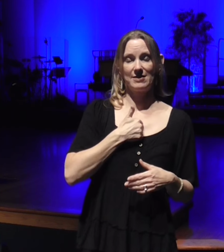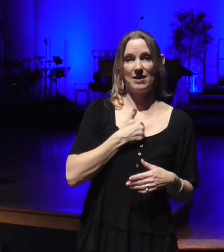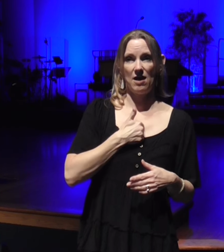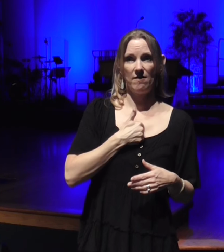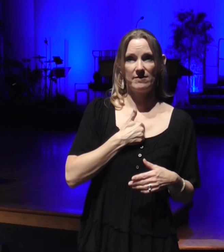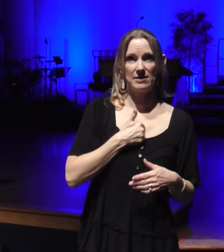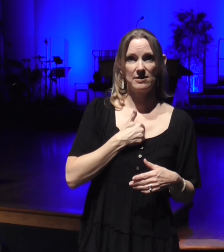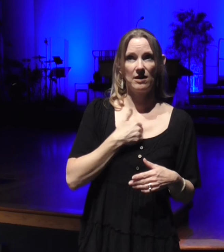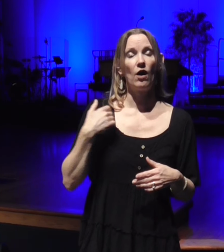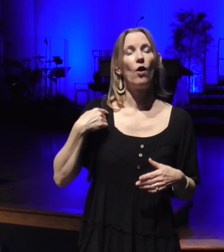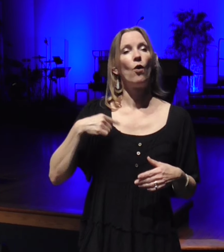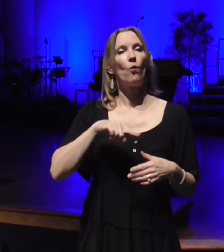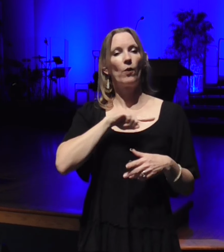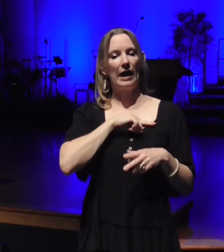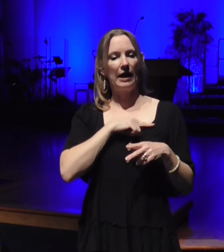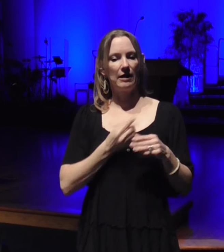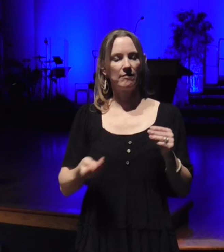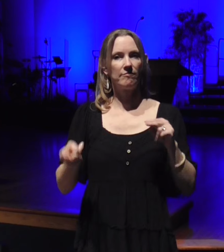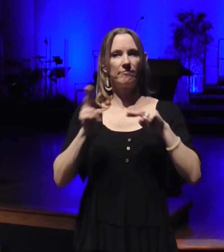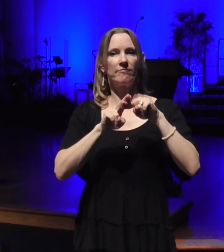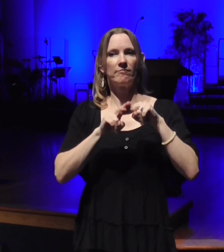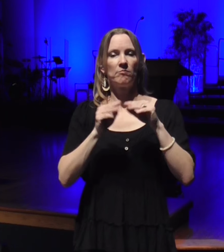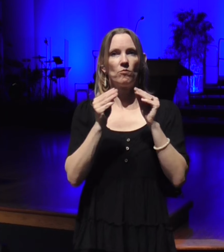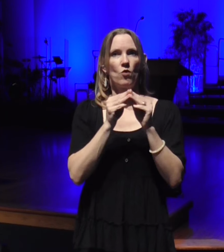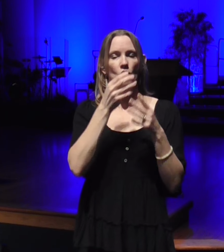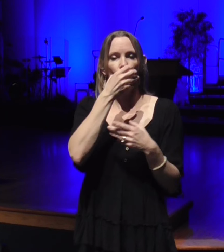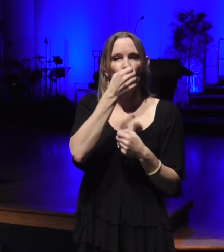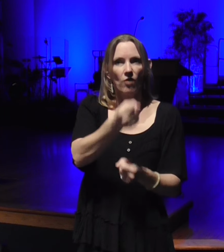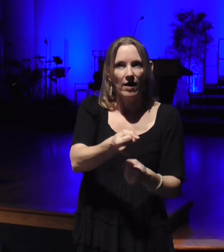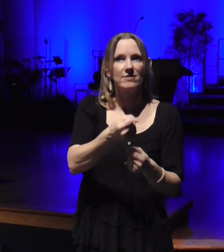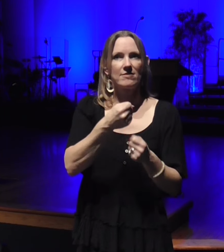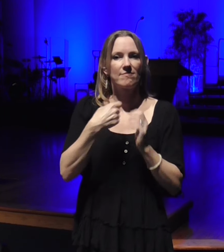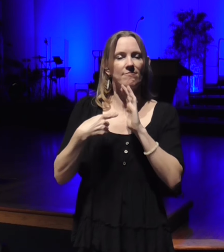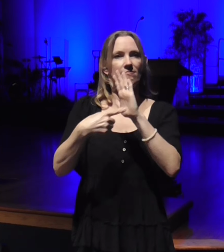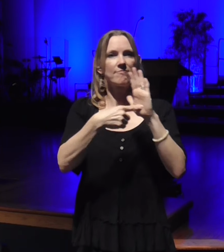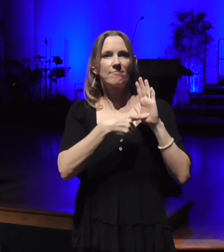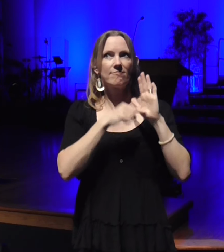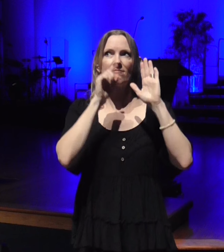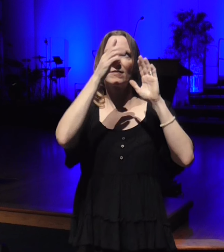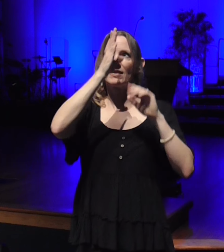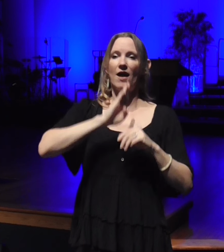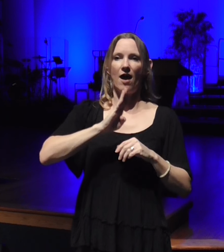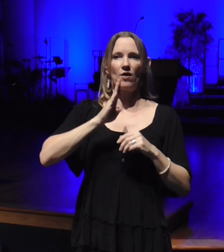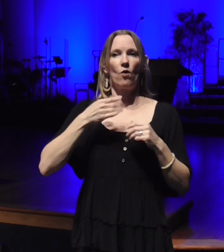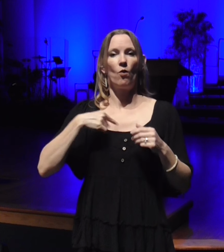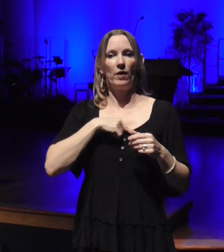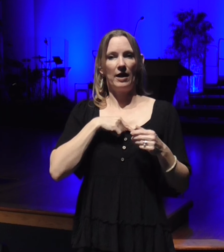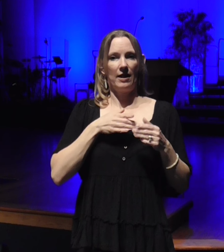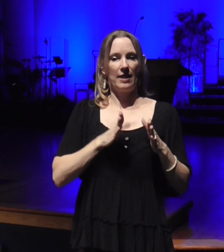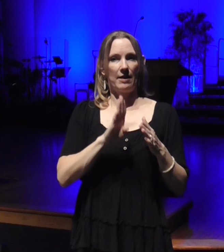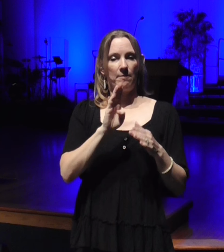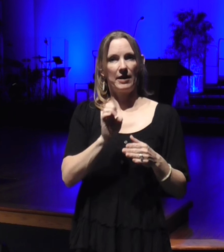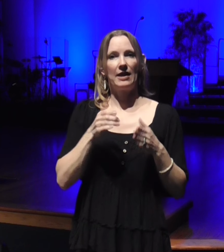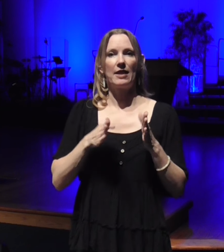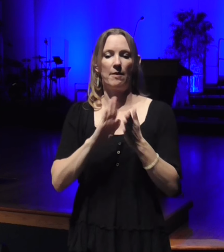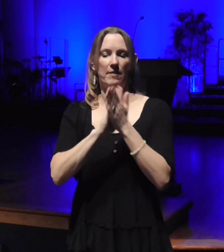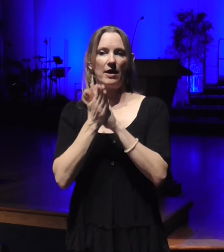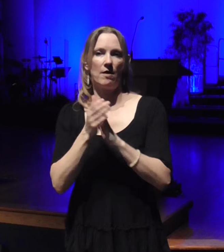ourselves. We increase a level of trust that brings forth the magnificent. We let it be, we let it become, and so it